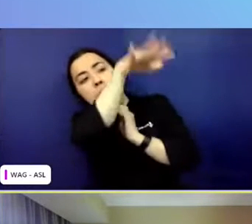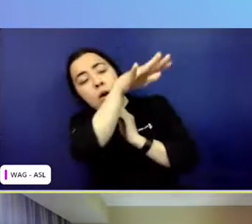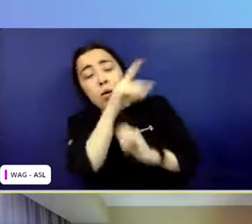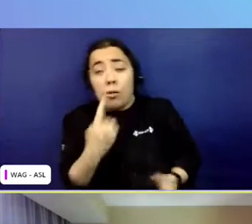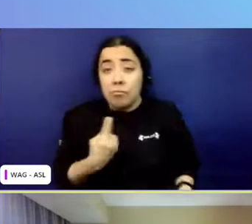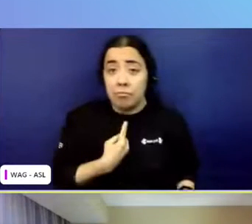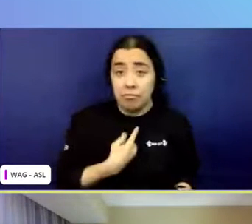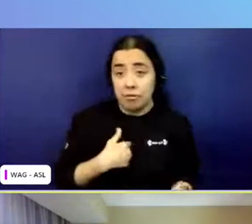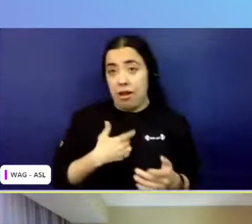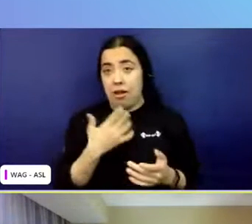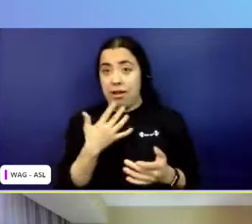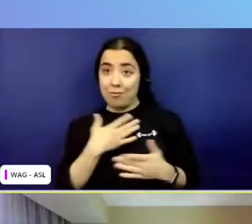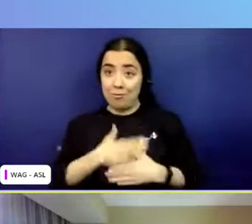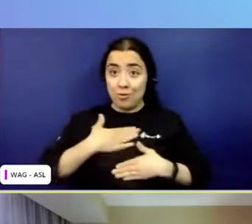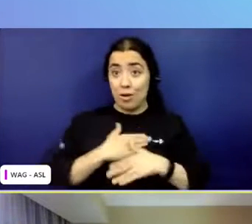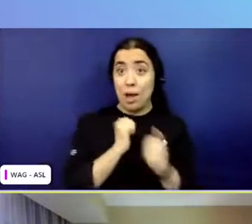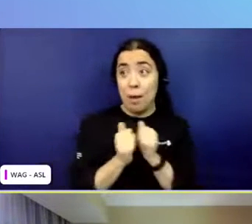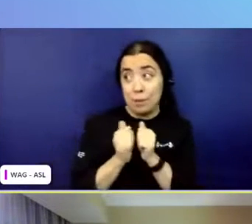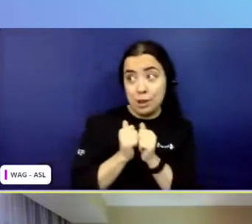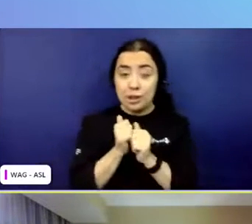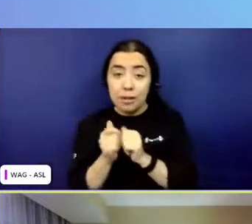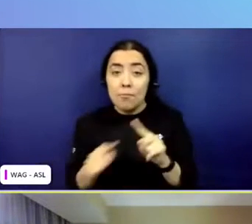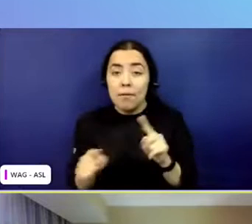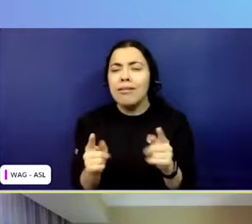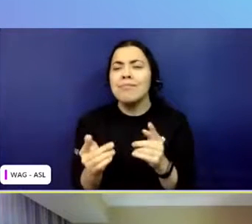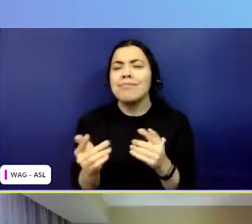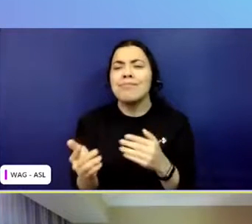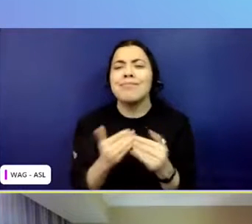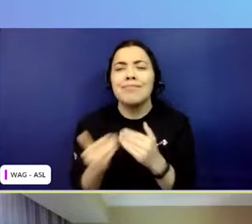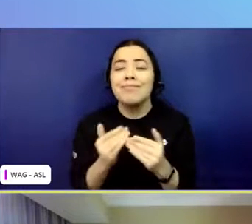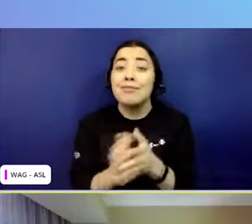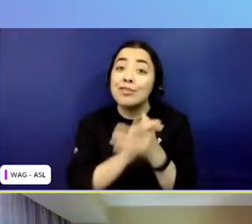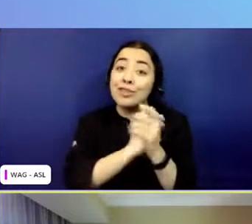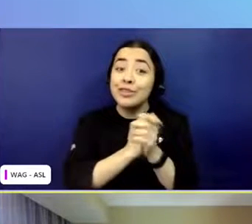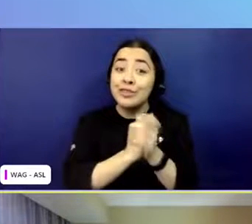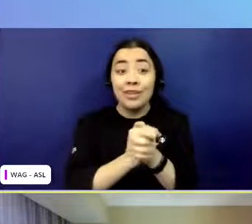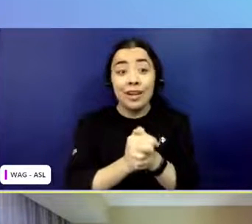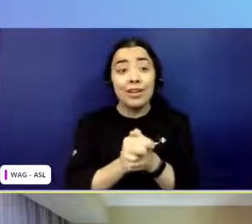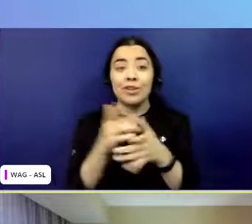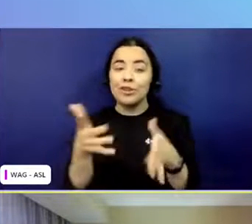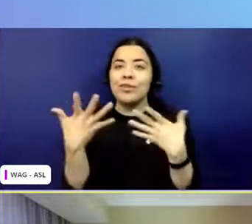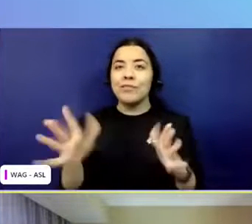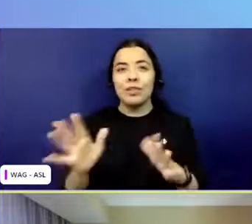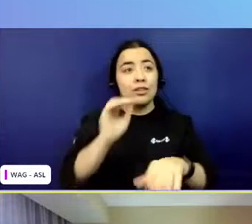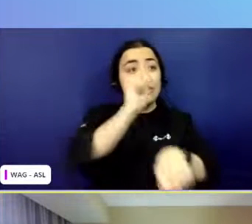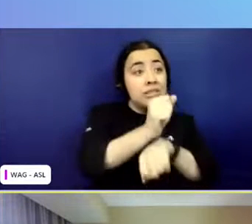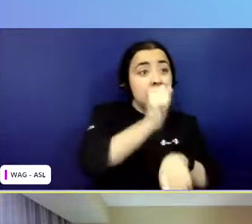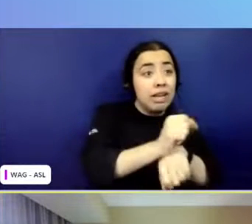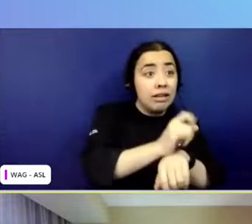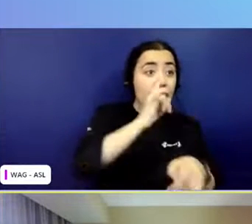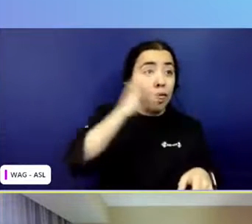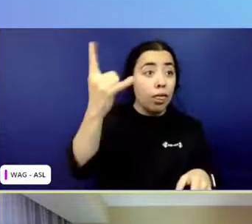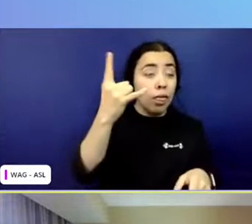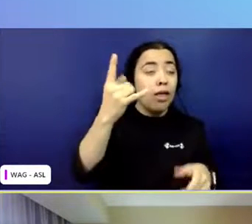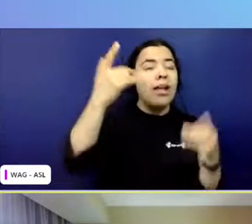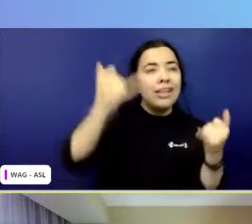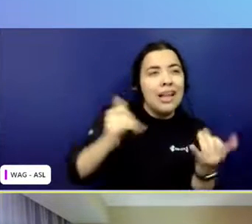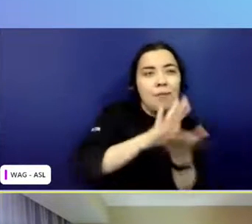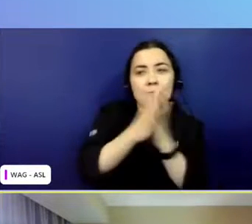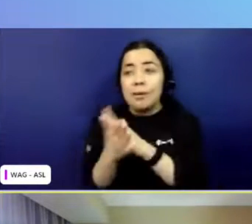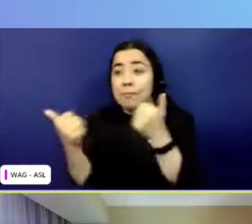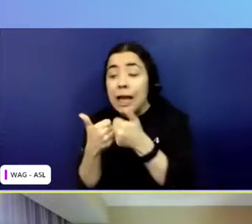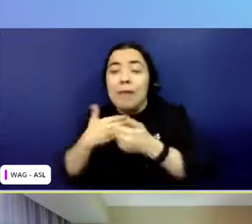a competitive person. In any case, congrats, you've gamified a task. So what is